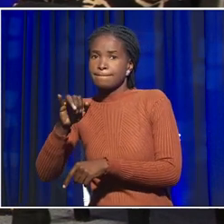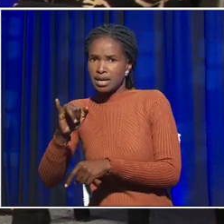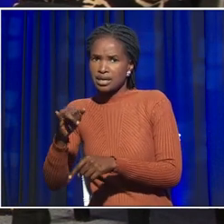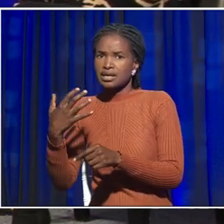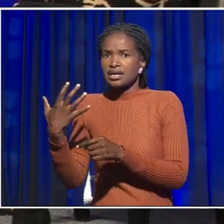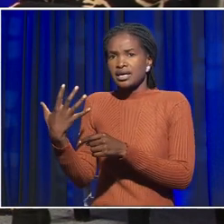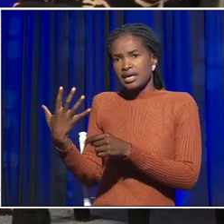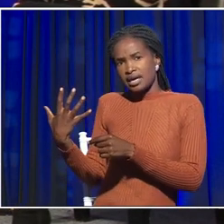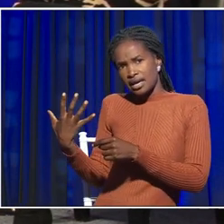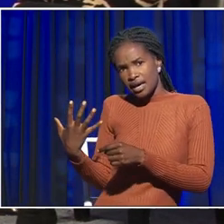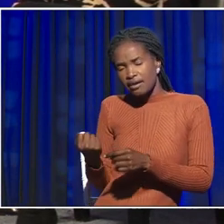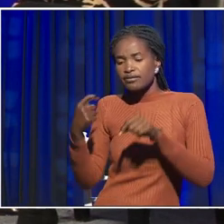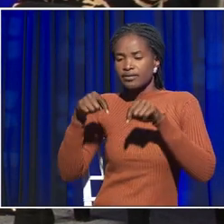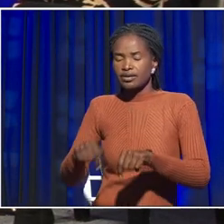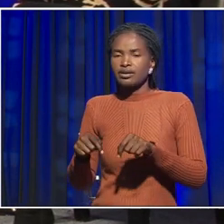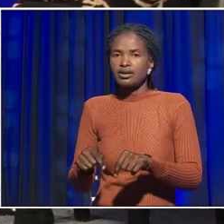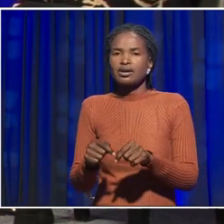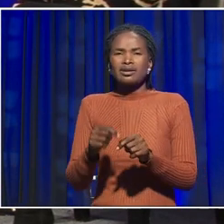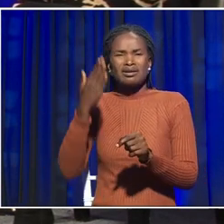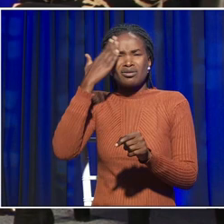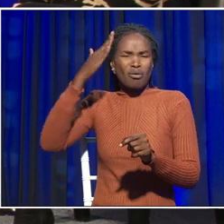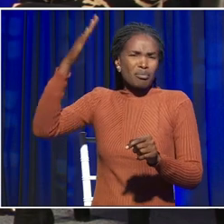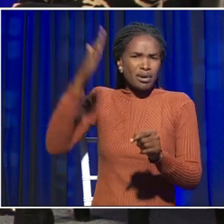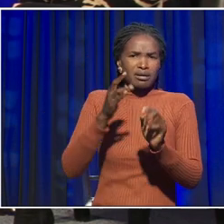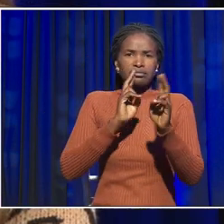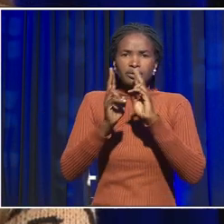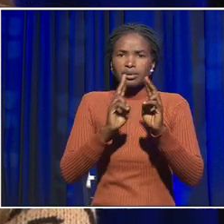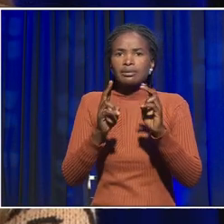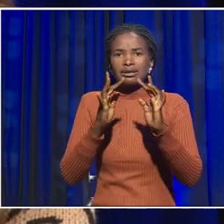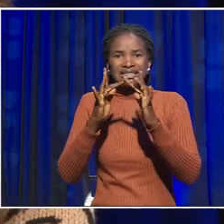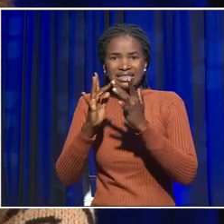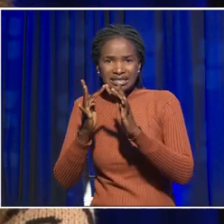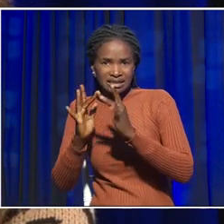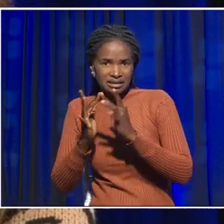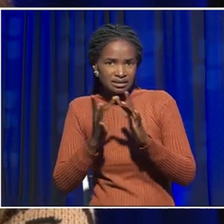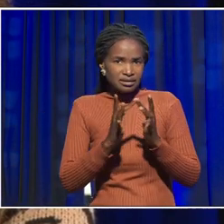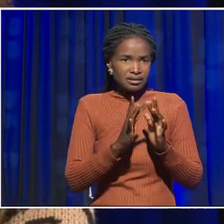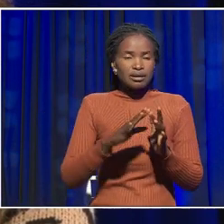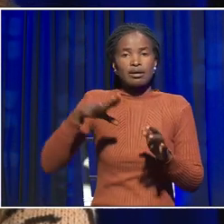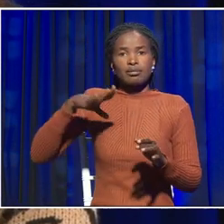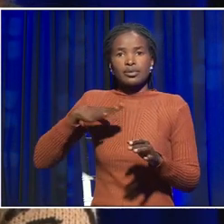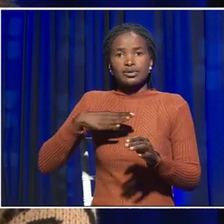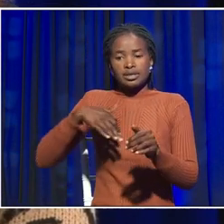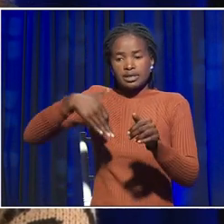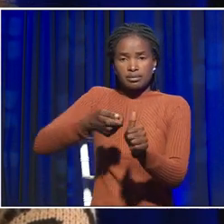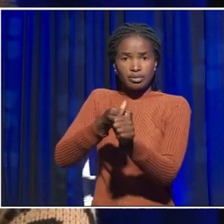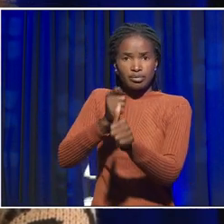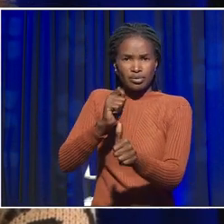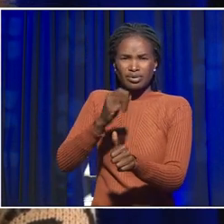LucyMay Lubrani Slabber. She's the digital marketing manager at Namibia Breweries.